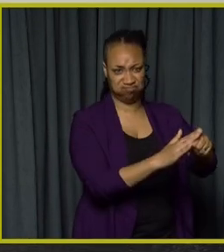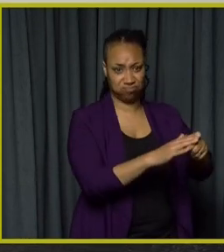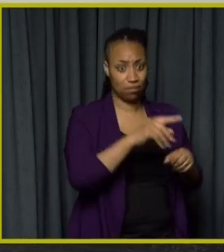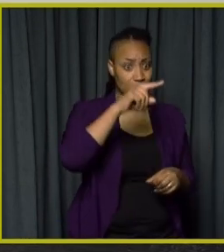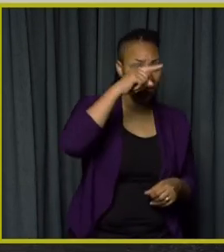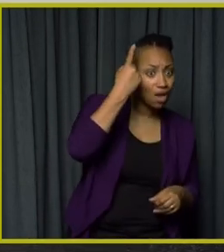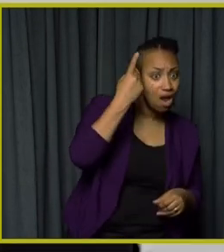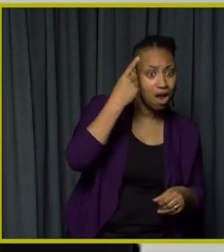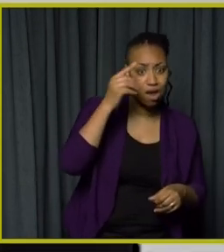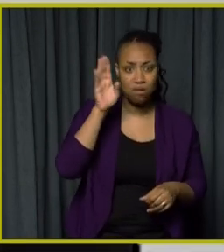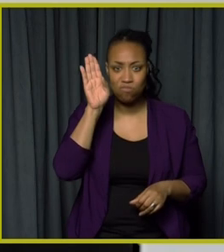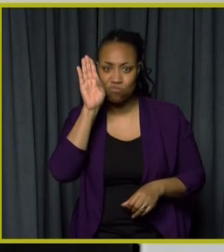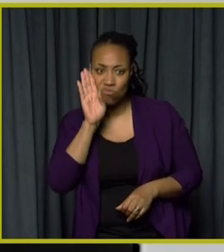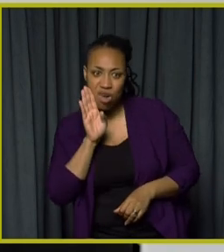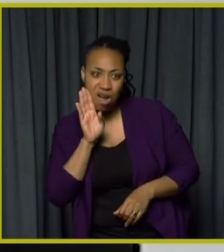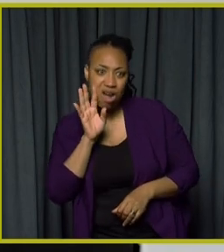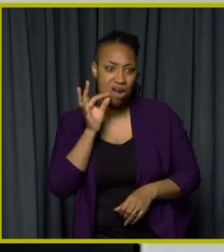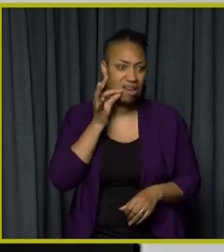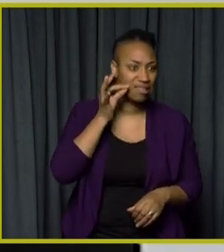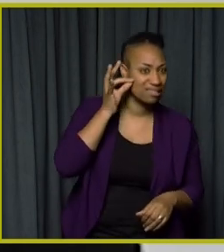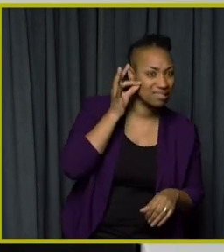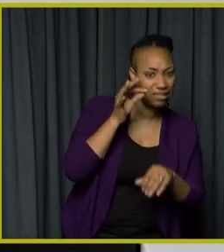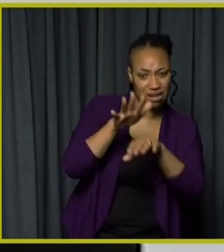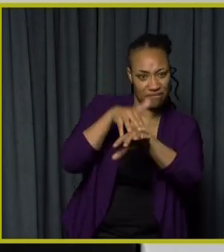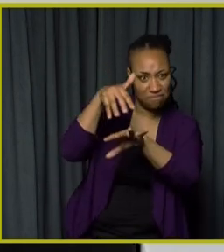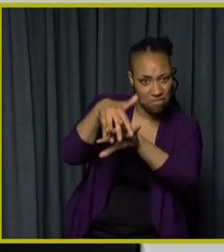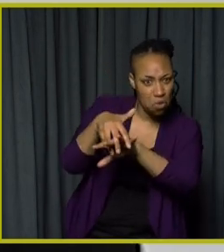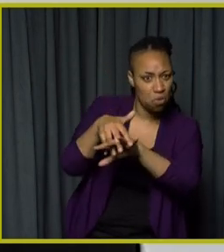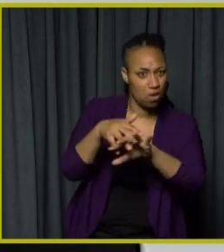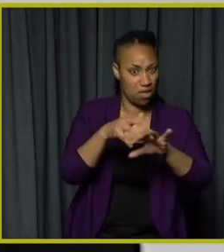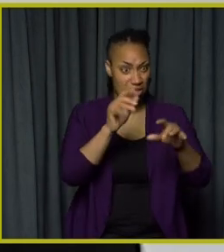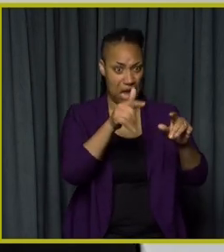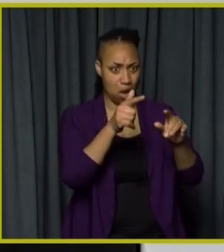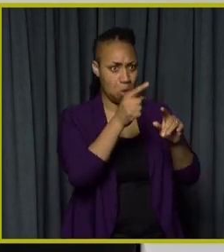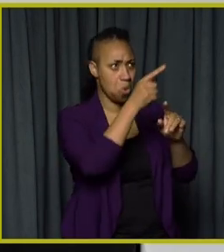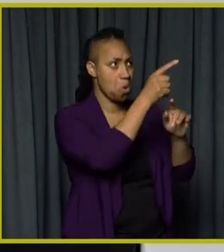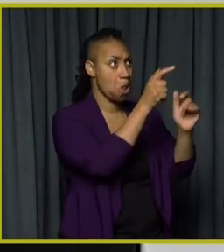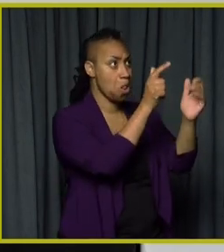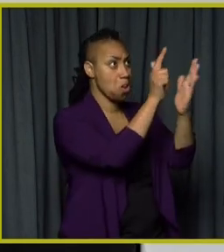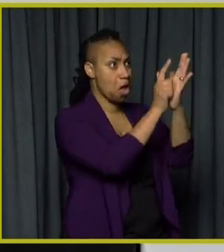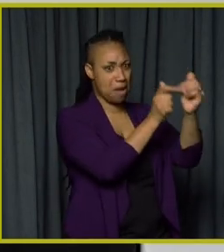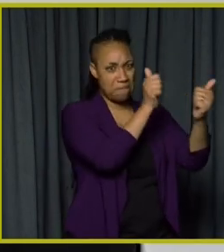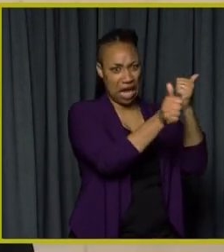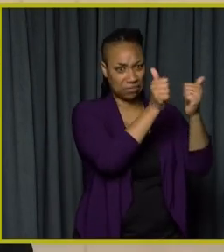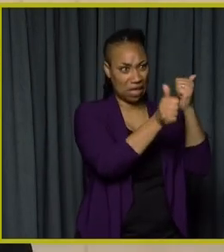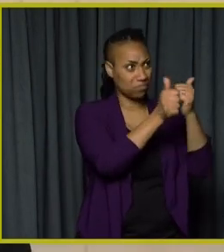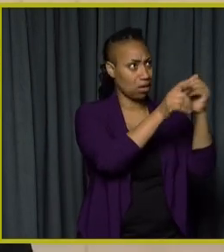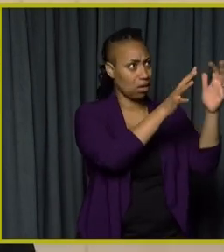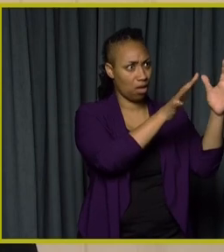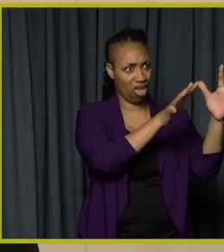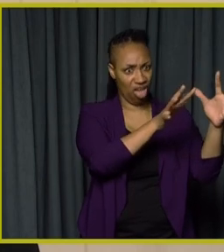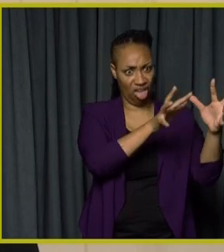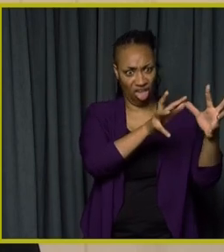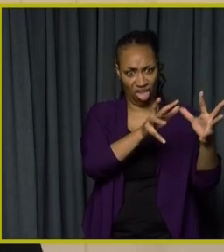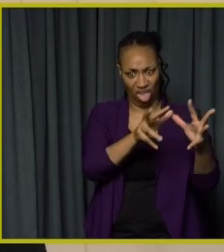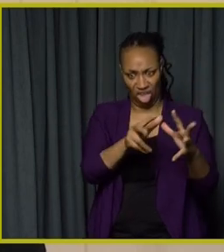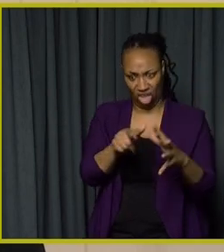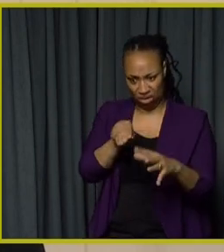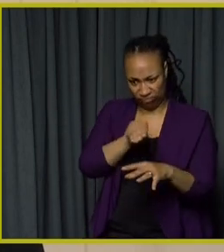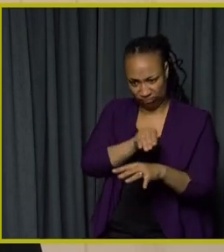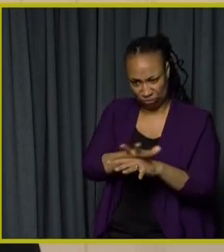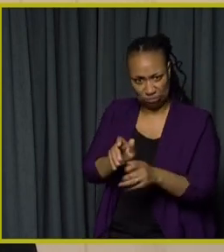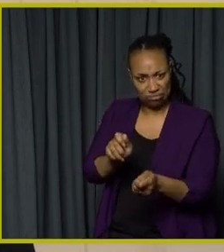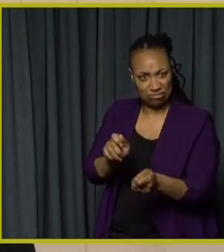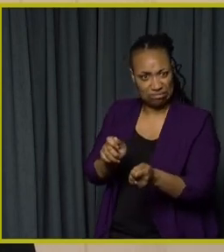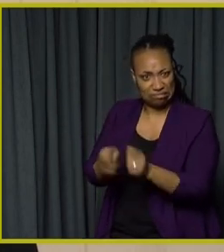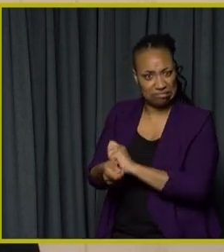when people are brought into office through voter suppression affect people of all races. They wouldn't be fighting us this hard if